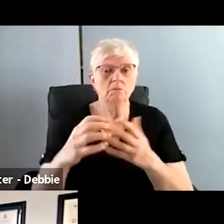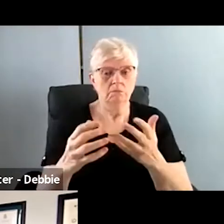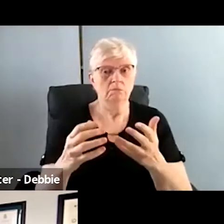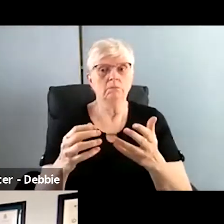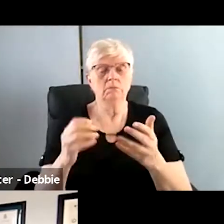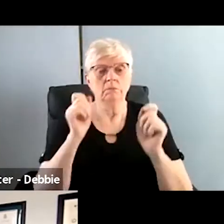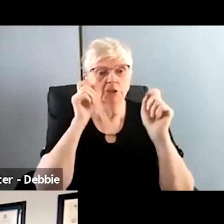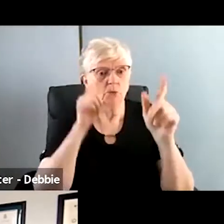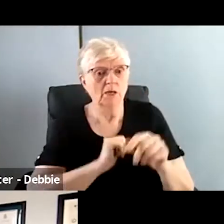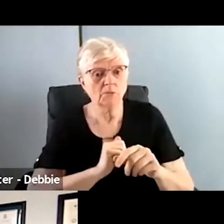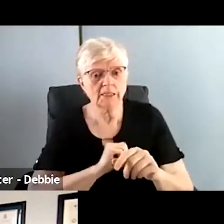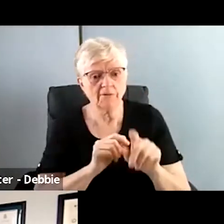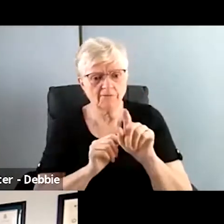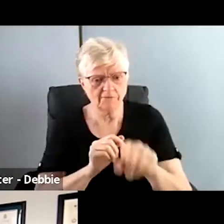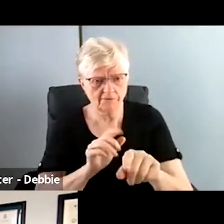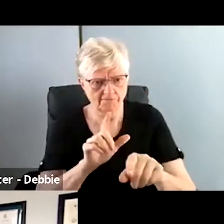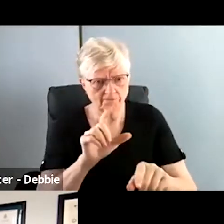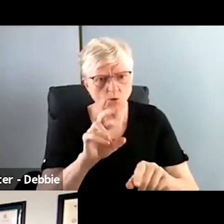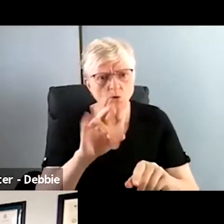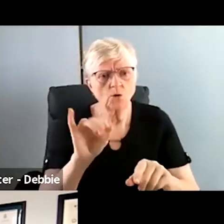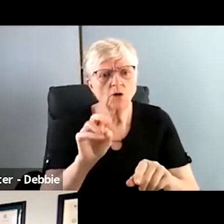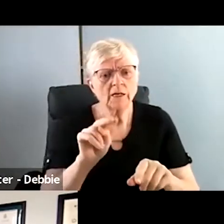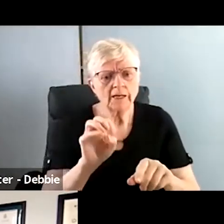And I'll perhaps add on to that.